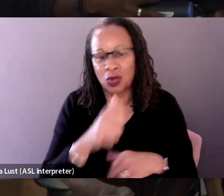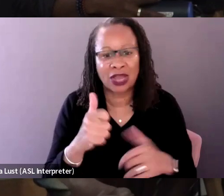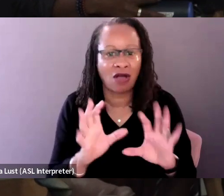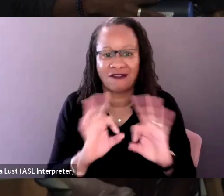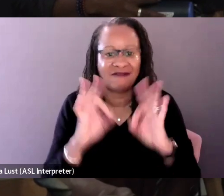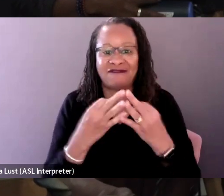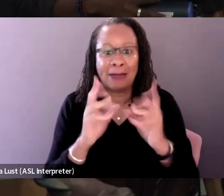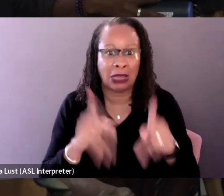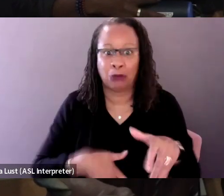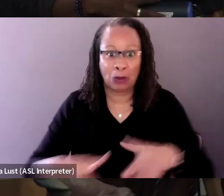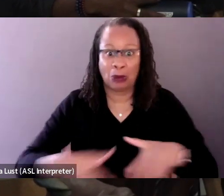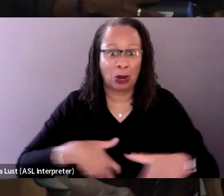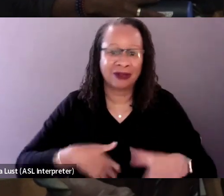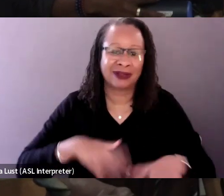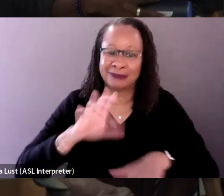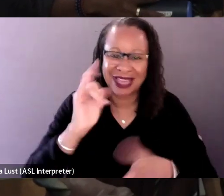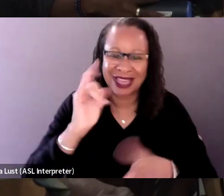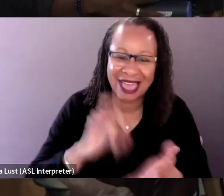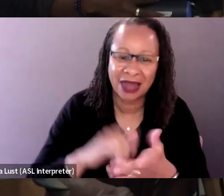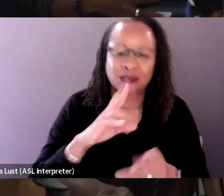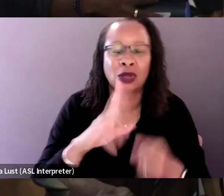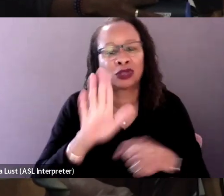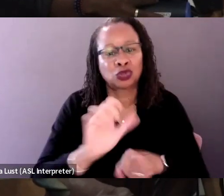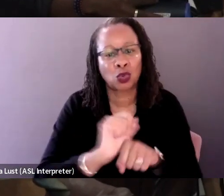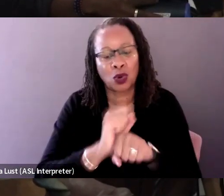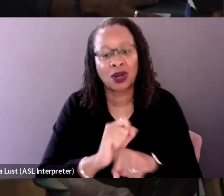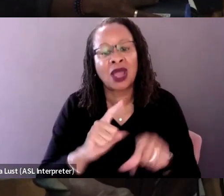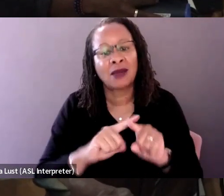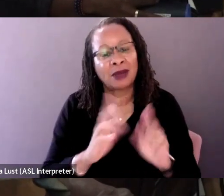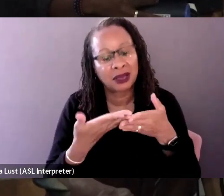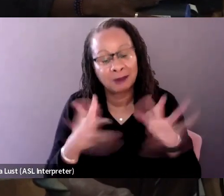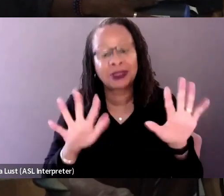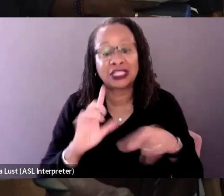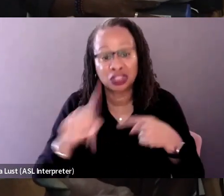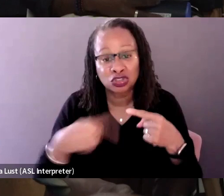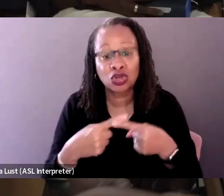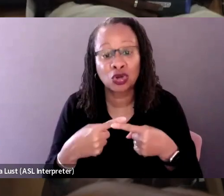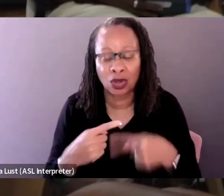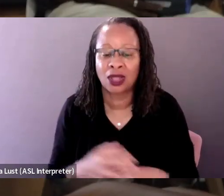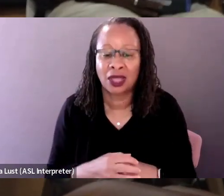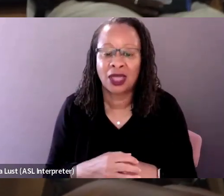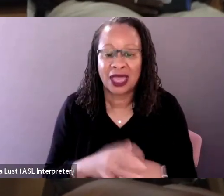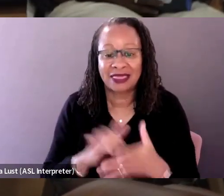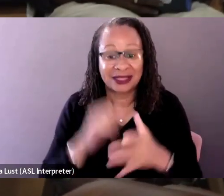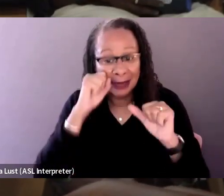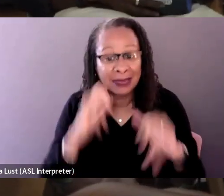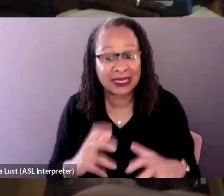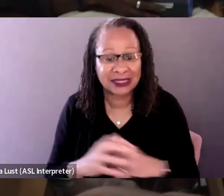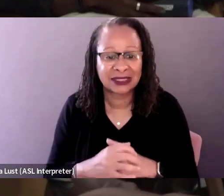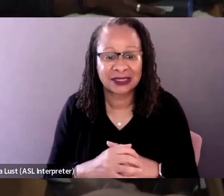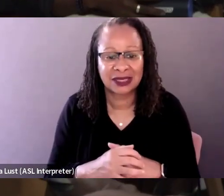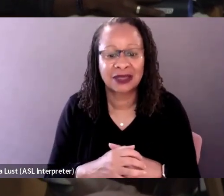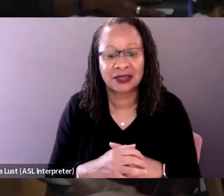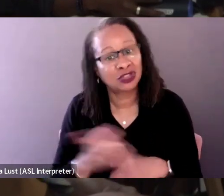up with what you do, and kind of complete the circles of them. And I think just amazing that this team did